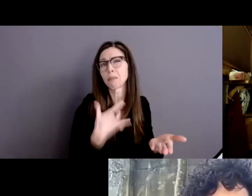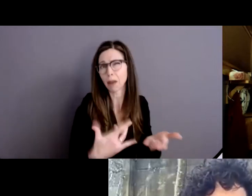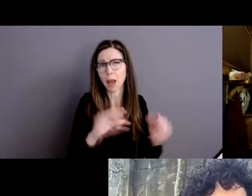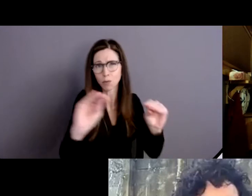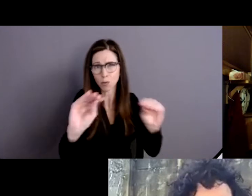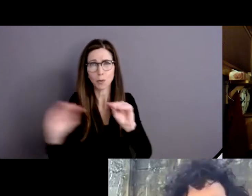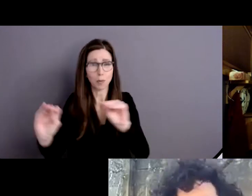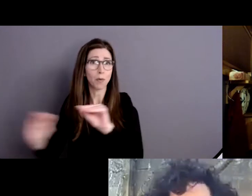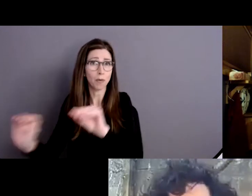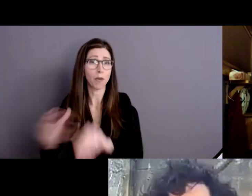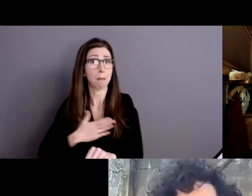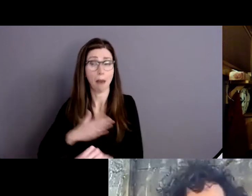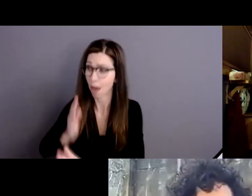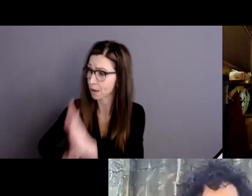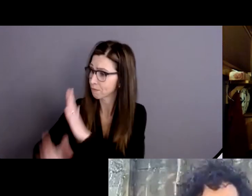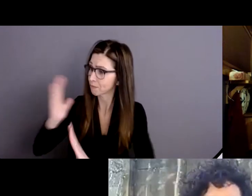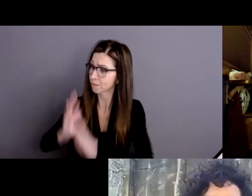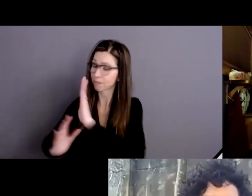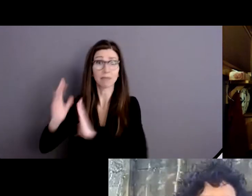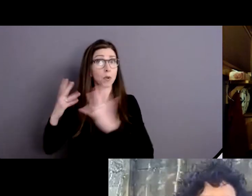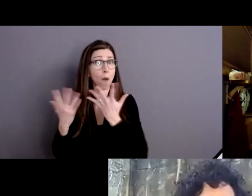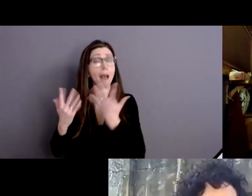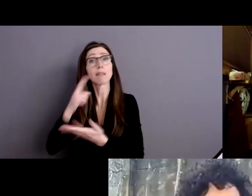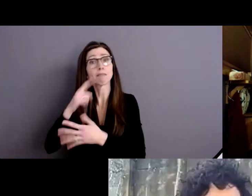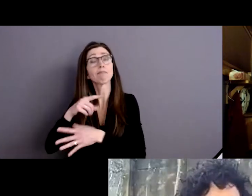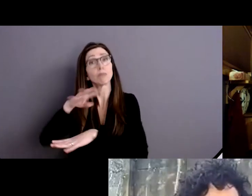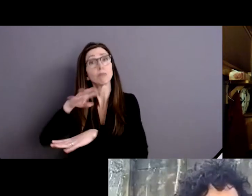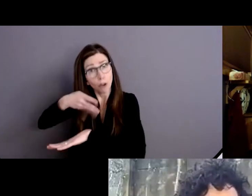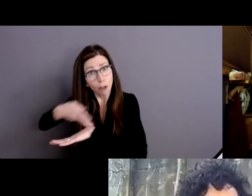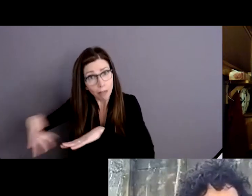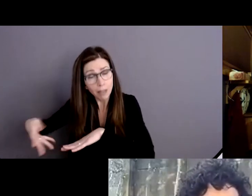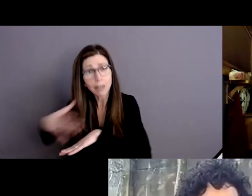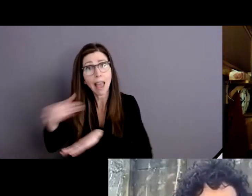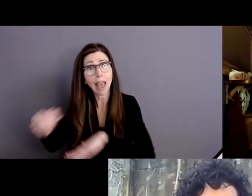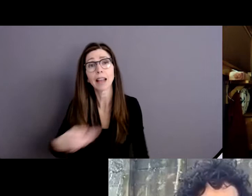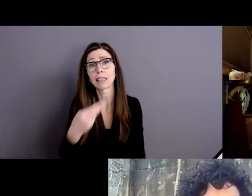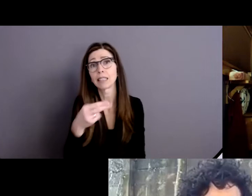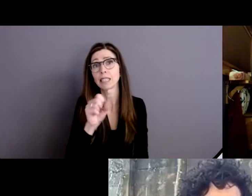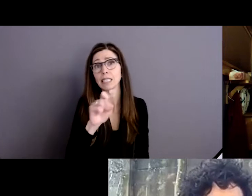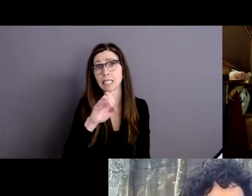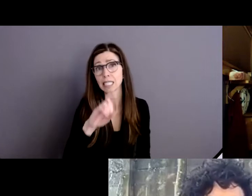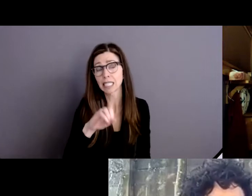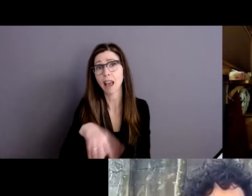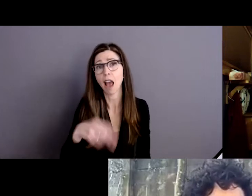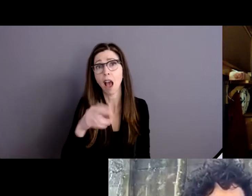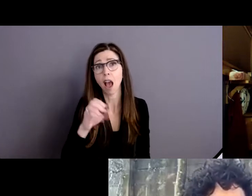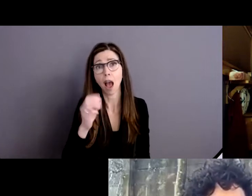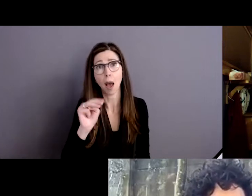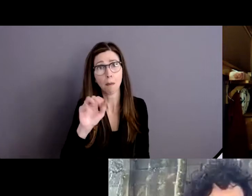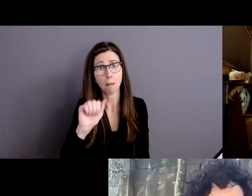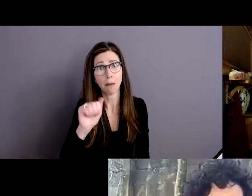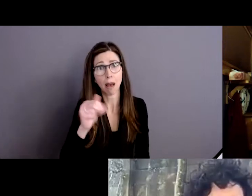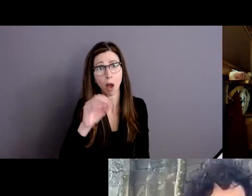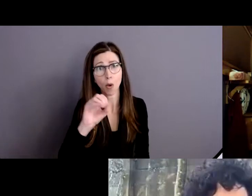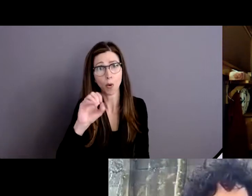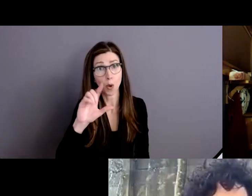My ancestry ties me to Scotland, as well as unceded Sakatmahulu, which extends from